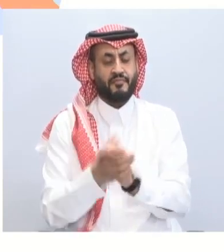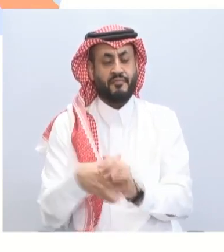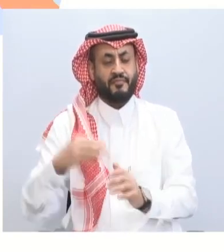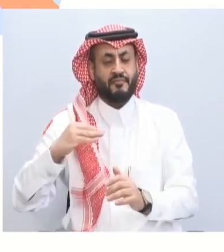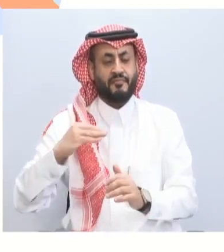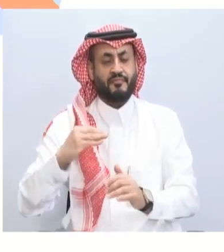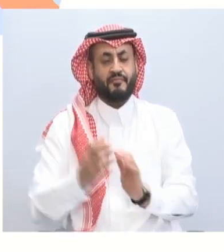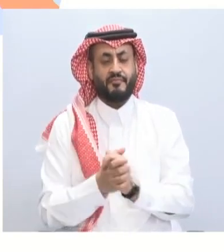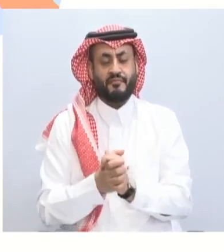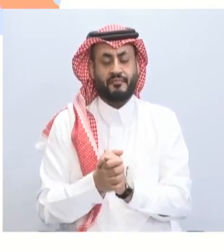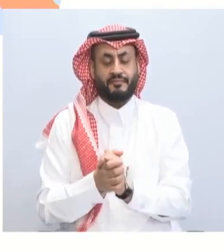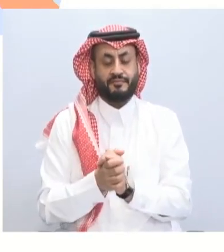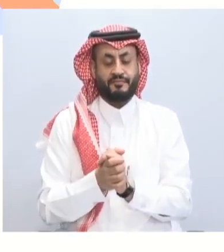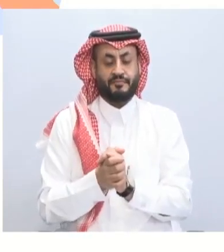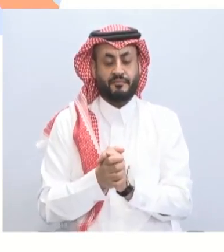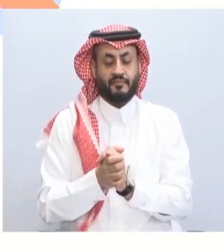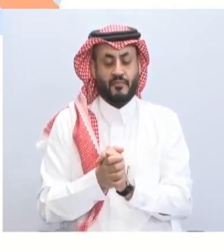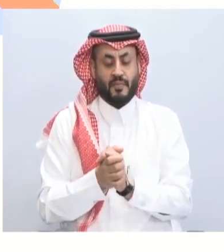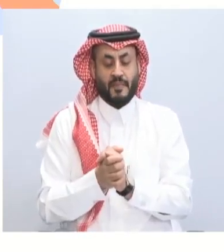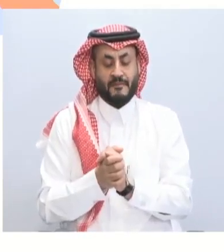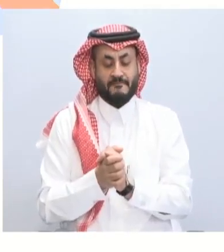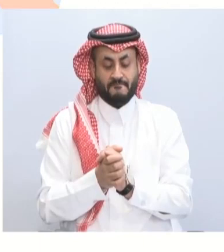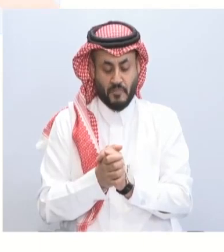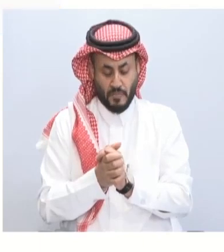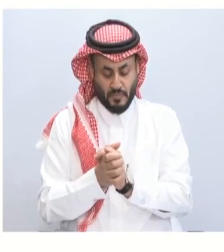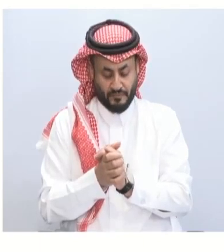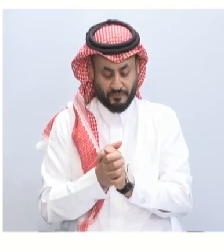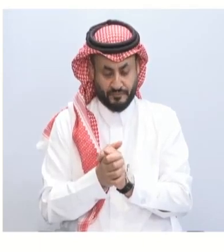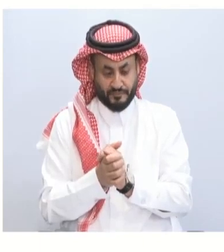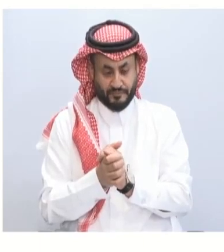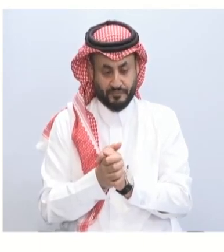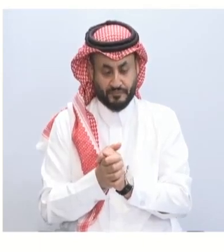to answer questions. Now we're going to start.